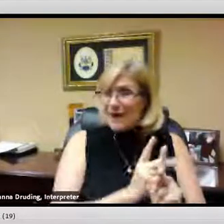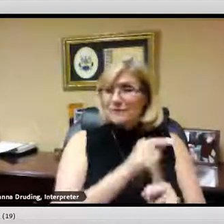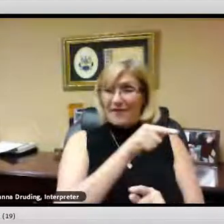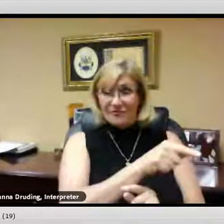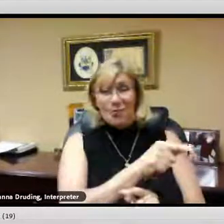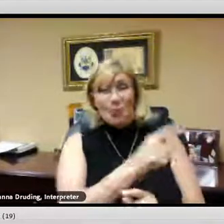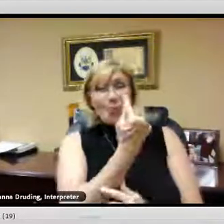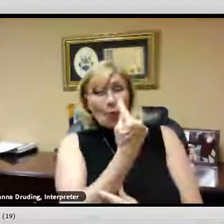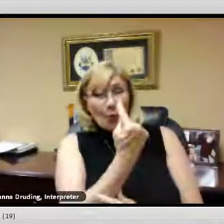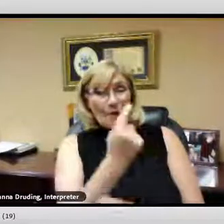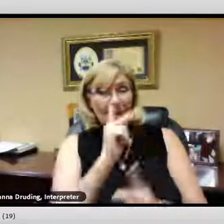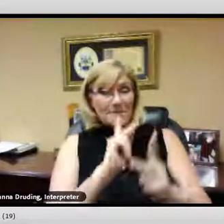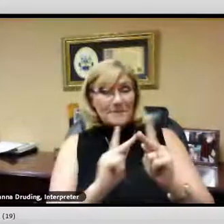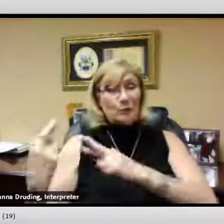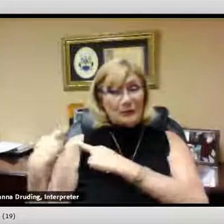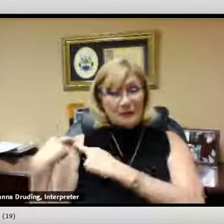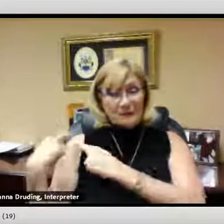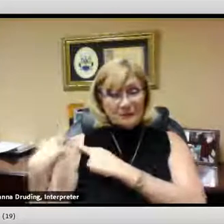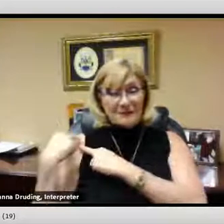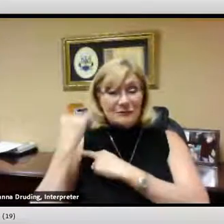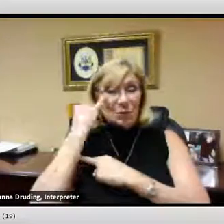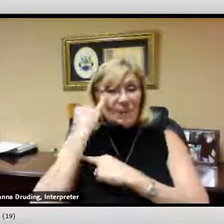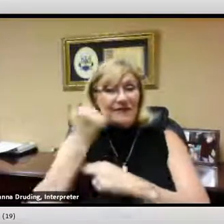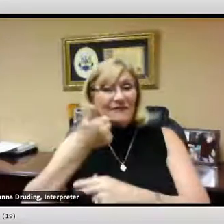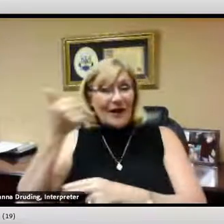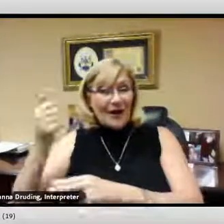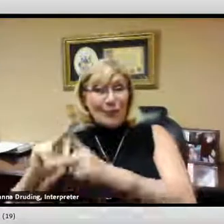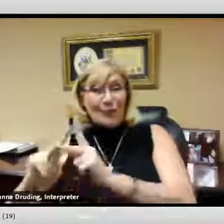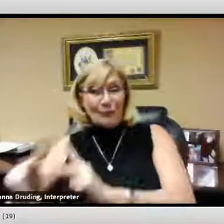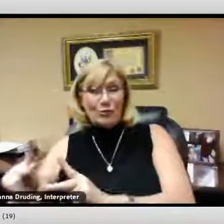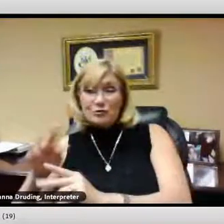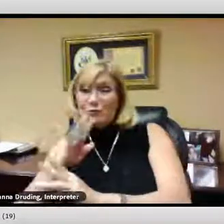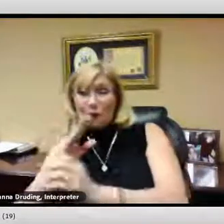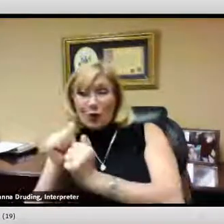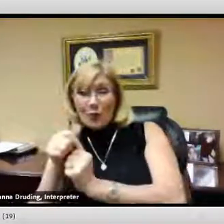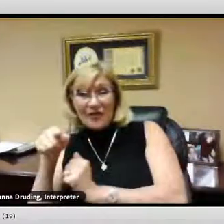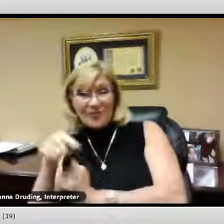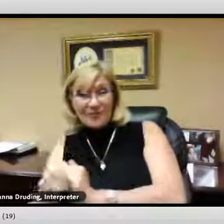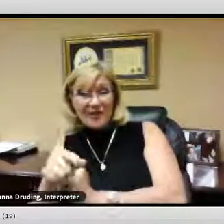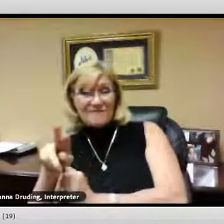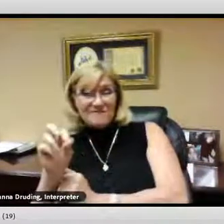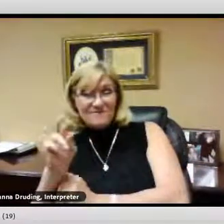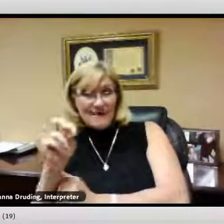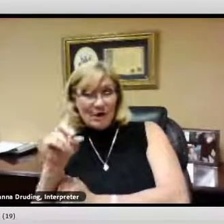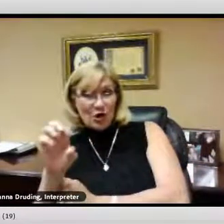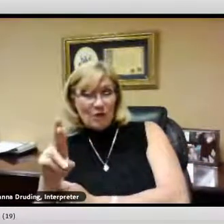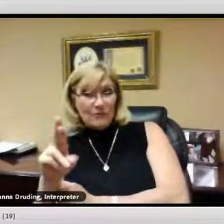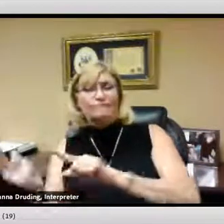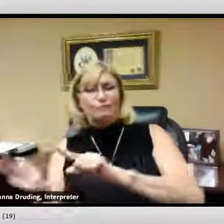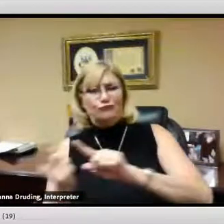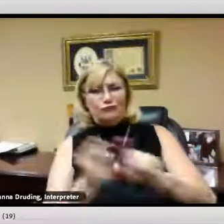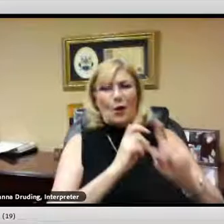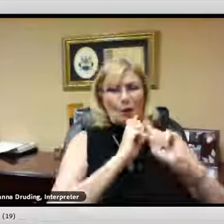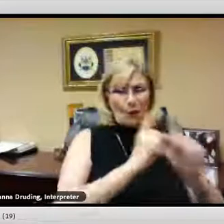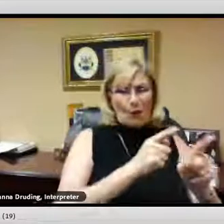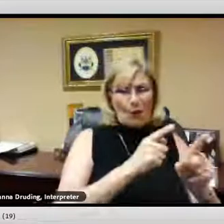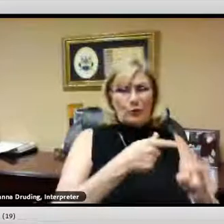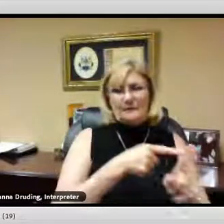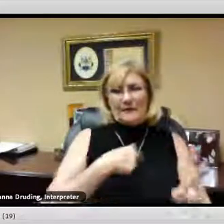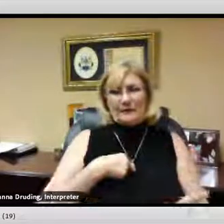if somebody else is talking with the vendor, they try to report what that discussion was to me. Um,